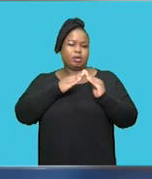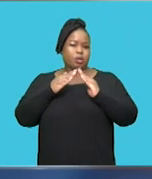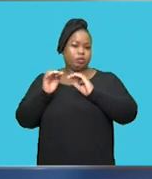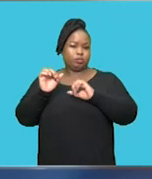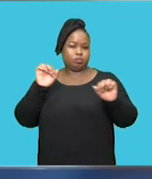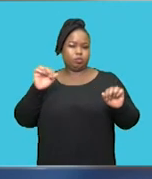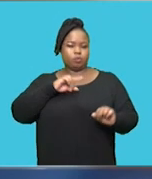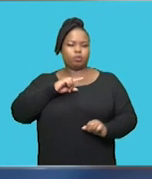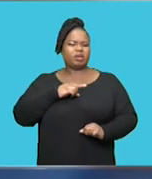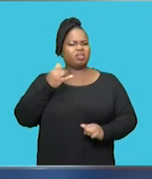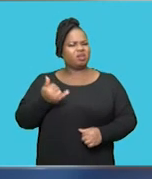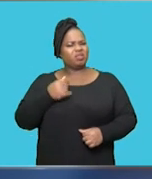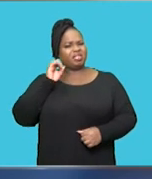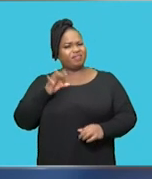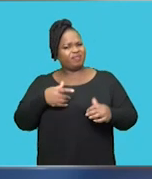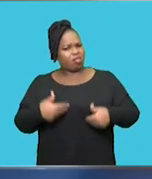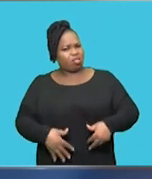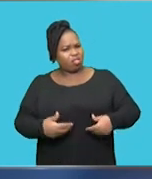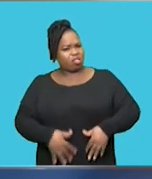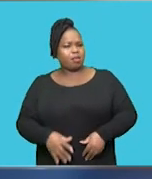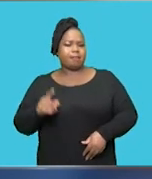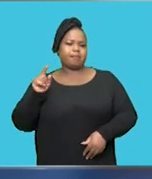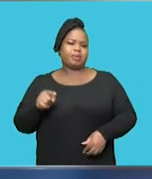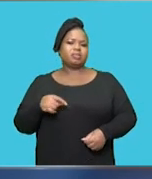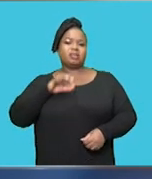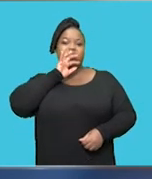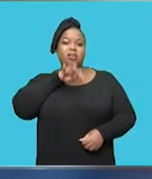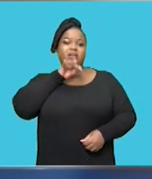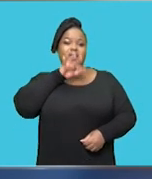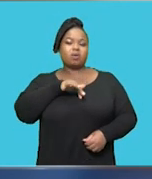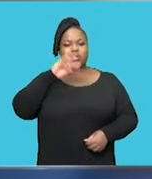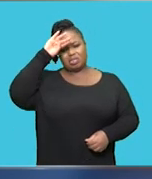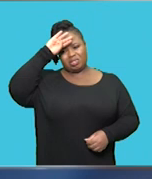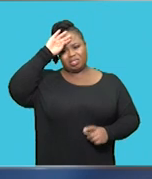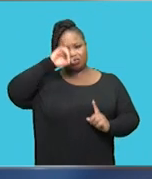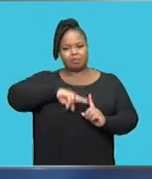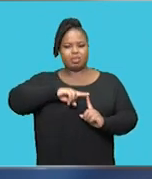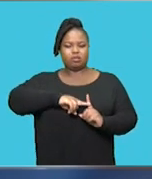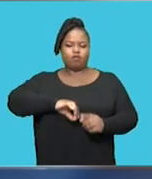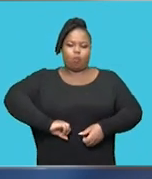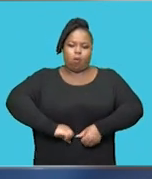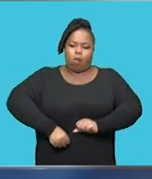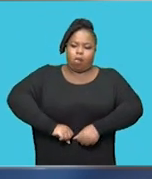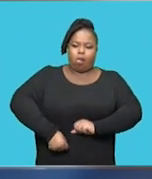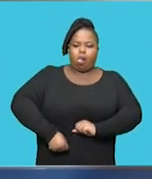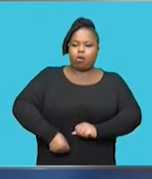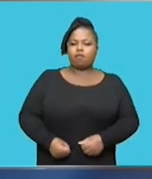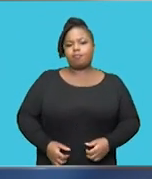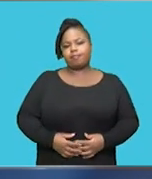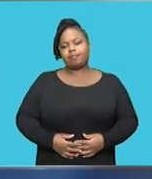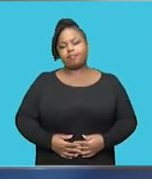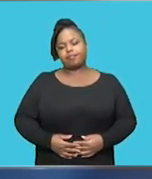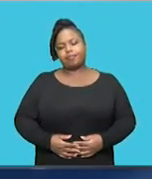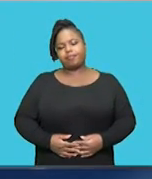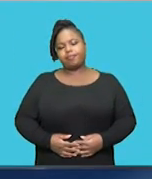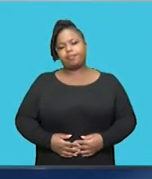ba bontsha matshwao a ho tsholla ho tsikela ho hlatsa isitana le ho beng le mahlaba ka mpeng. Lefapha